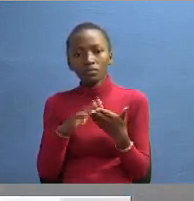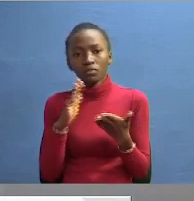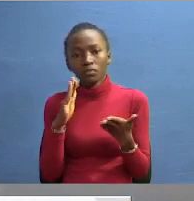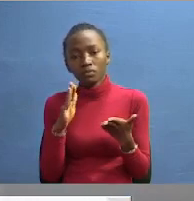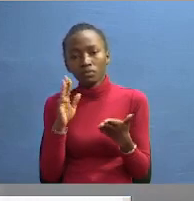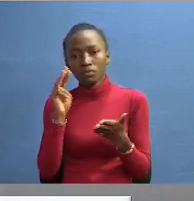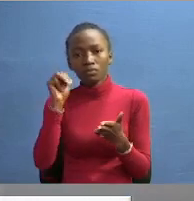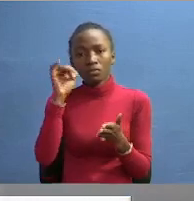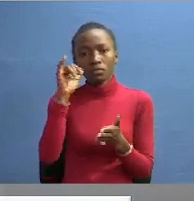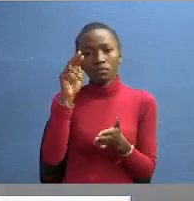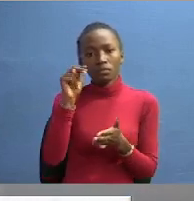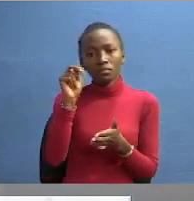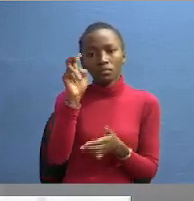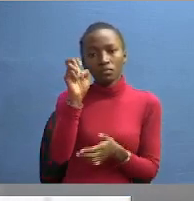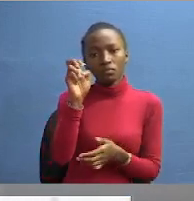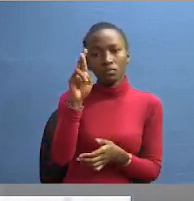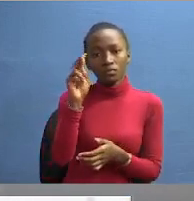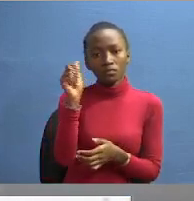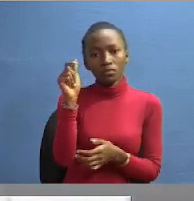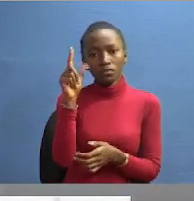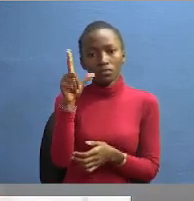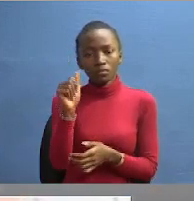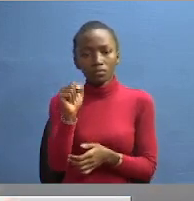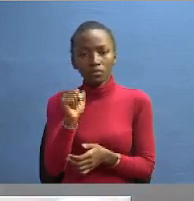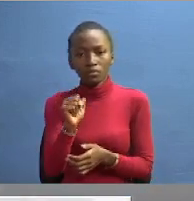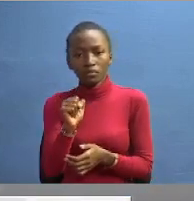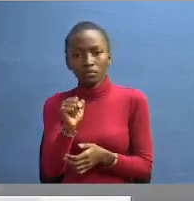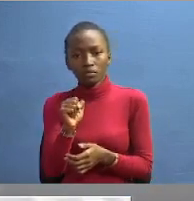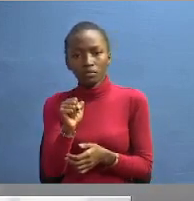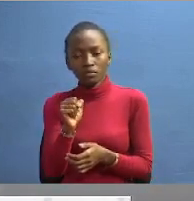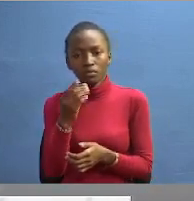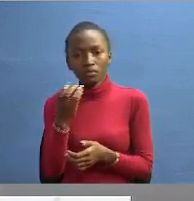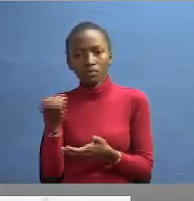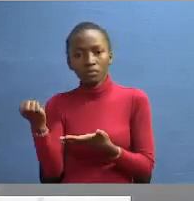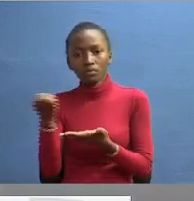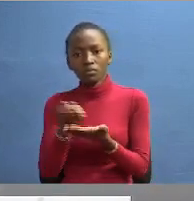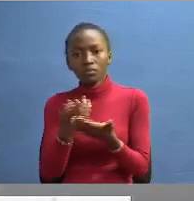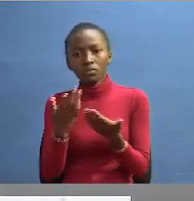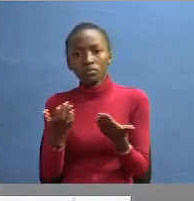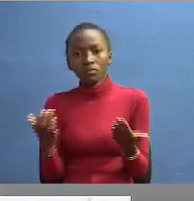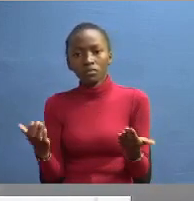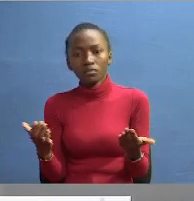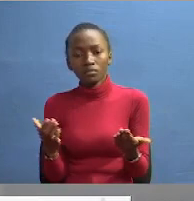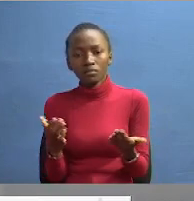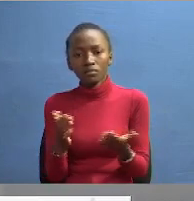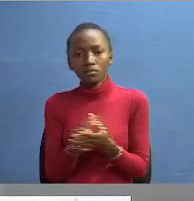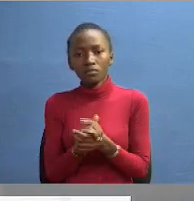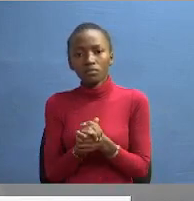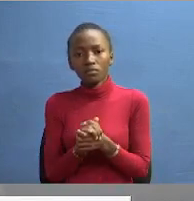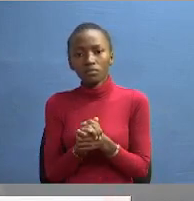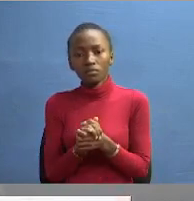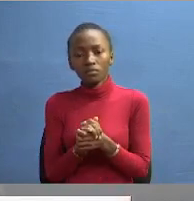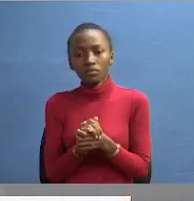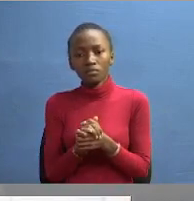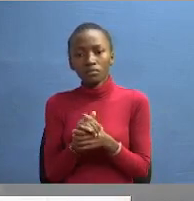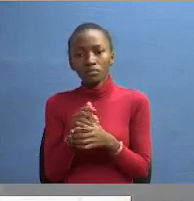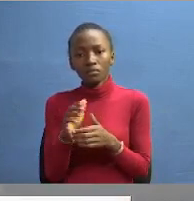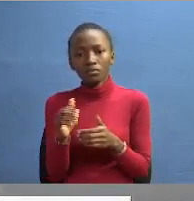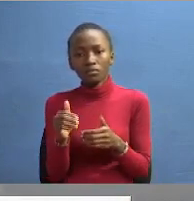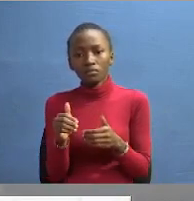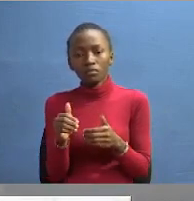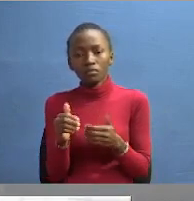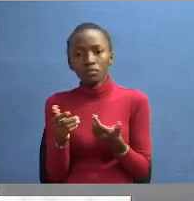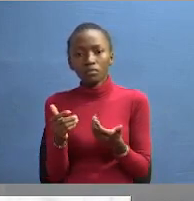economic the economic things that are tied probably to this conflict? What exactly is the cause of this conflict in the